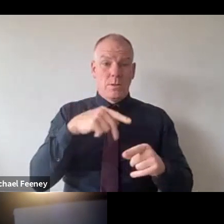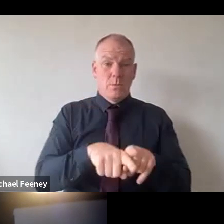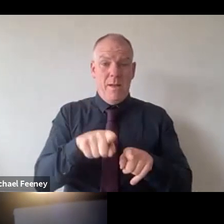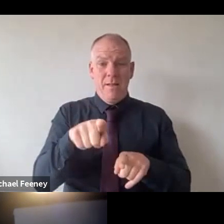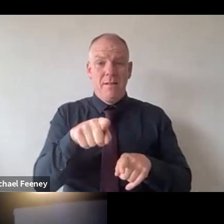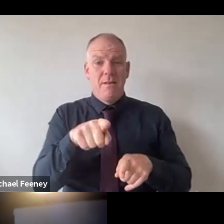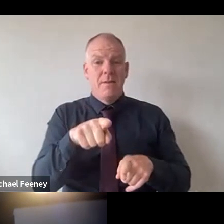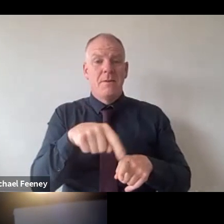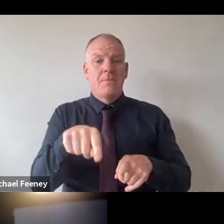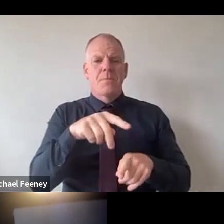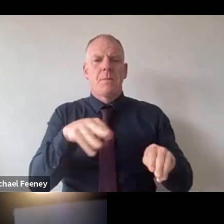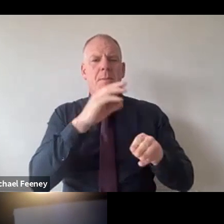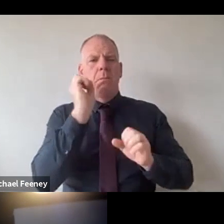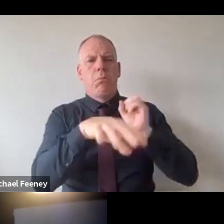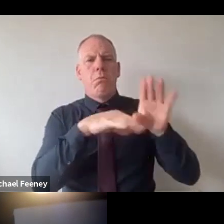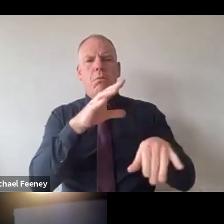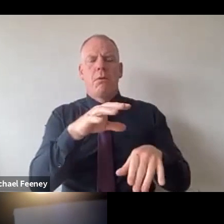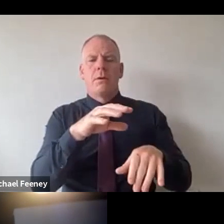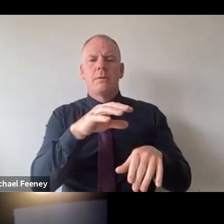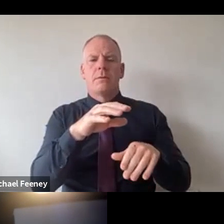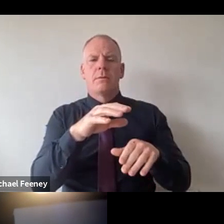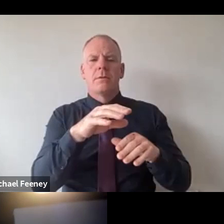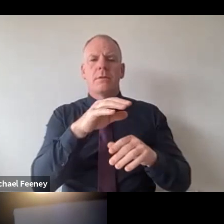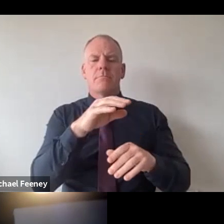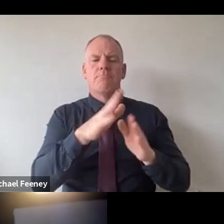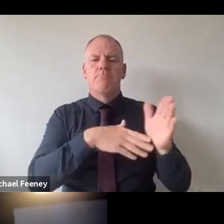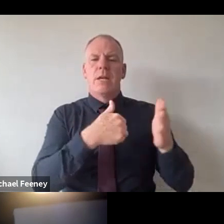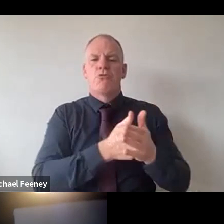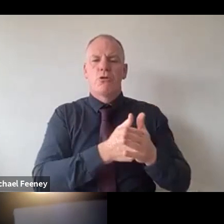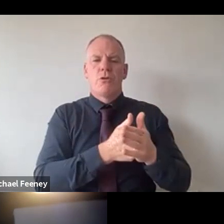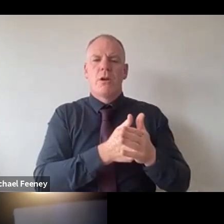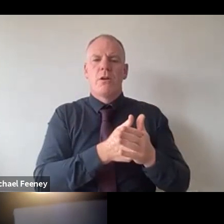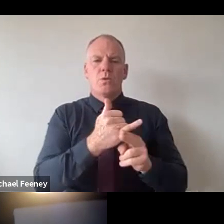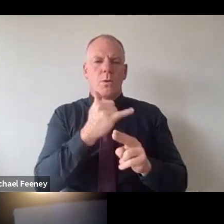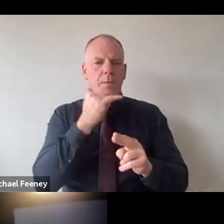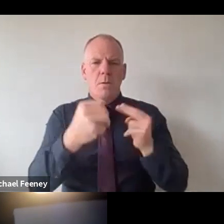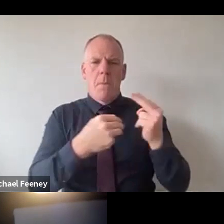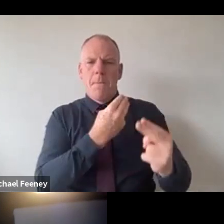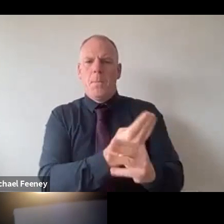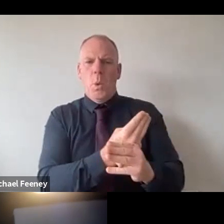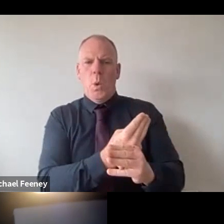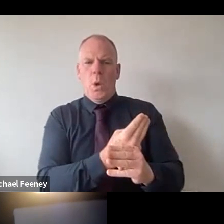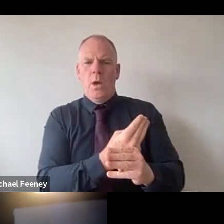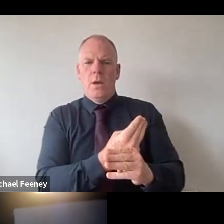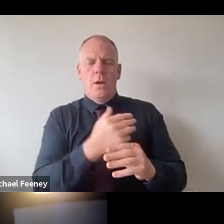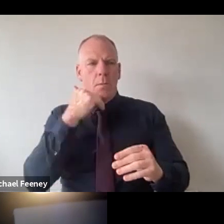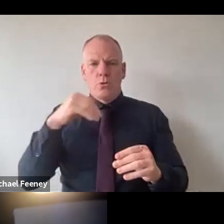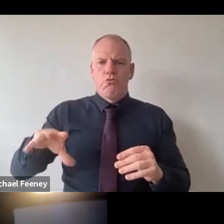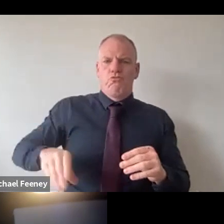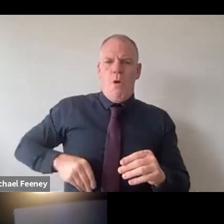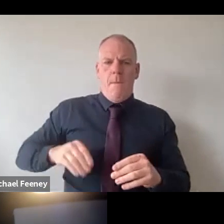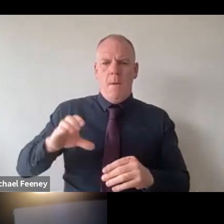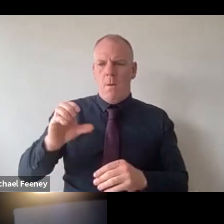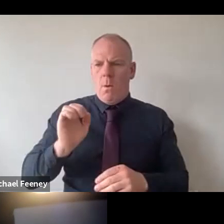that people were put into industrial schools for essentially being poor. The church was punishing them for robbing a bit of